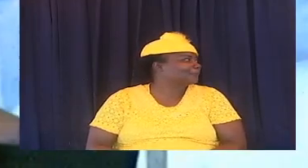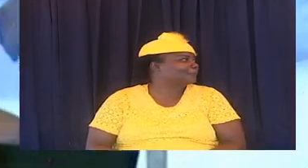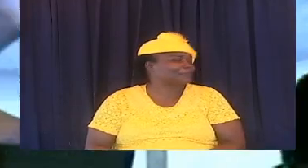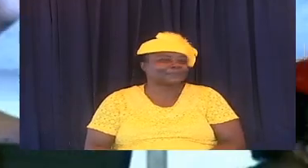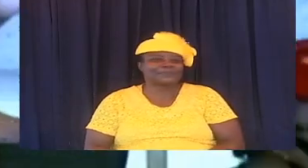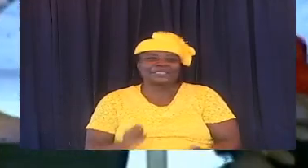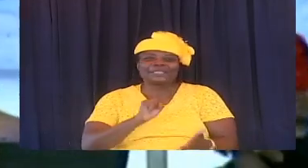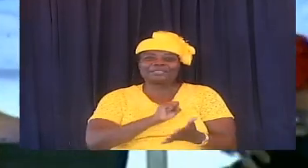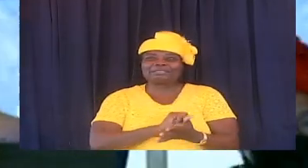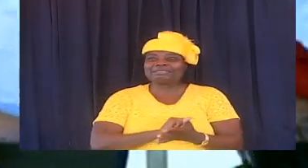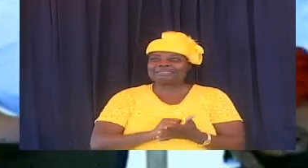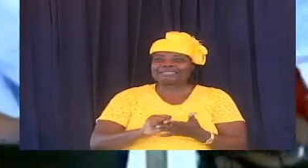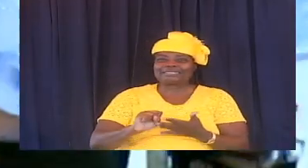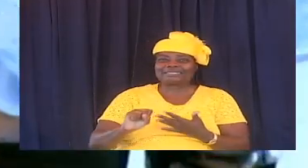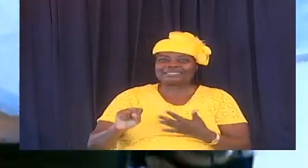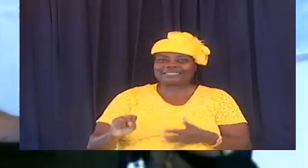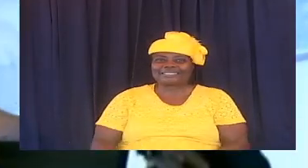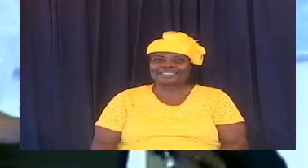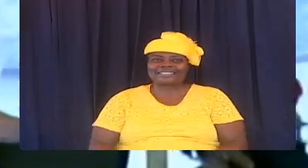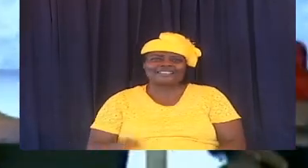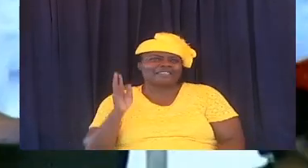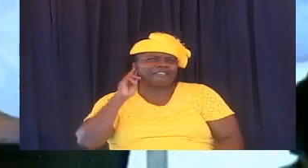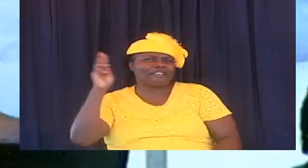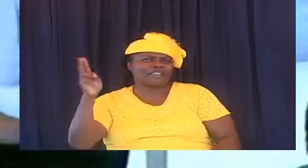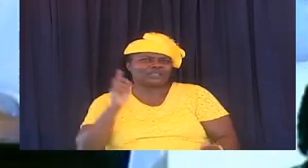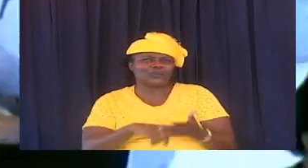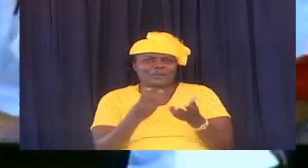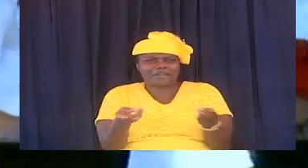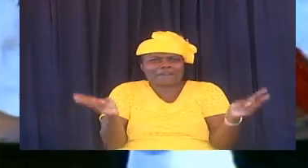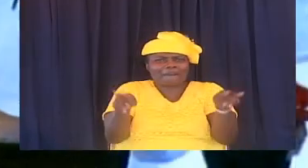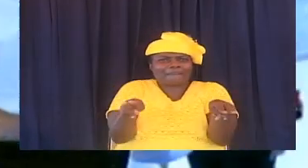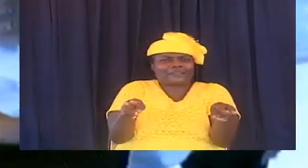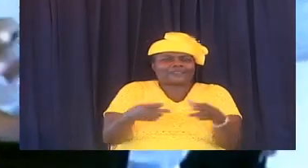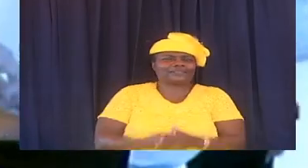See him, sir. So here is what's going to happen.